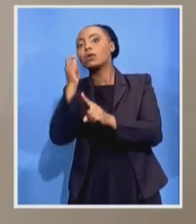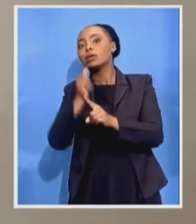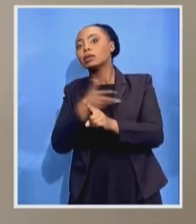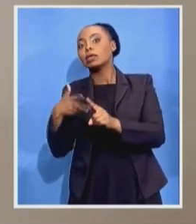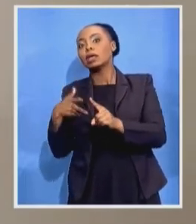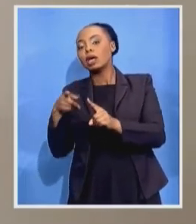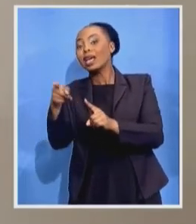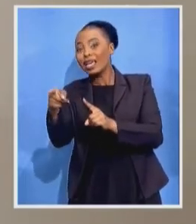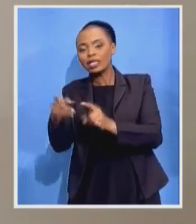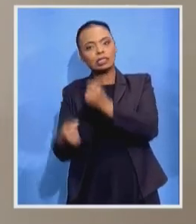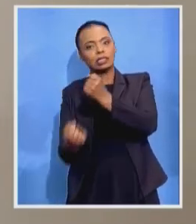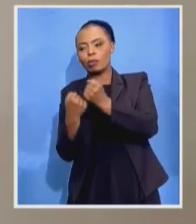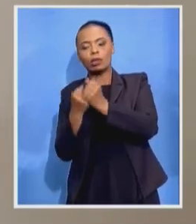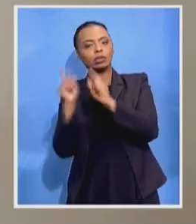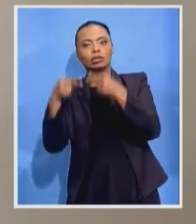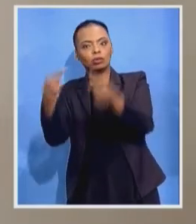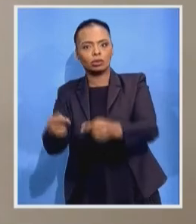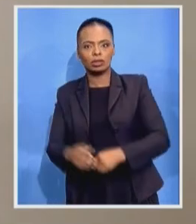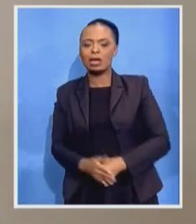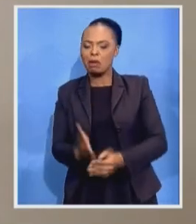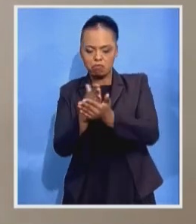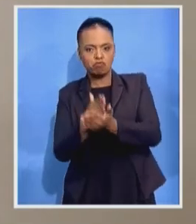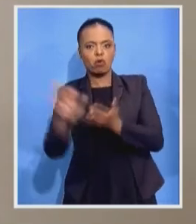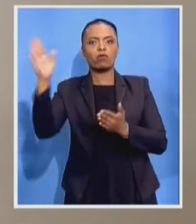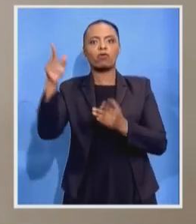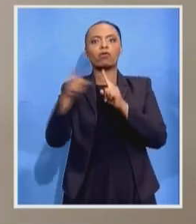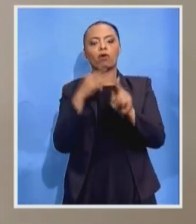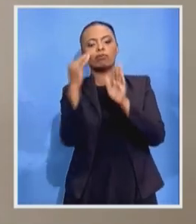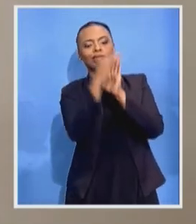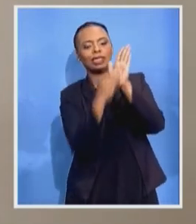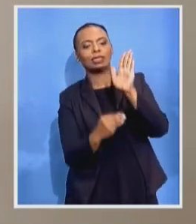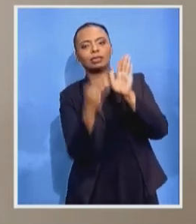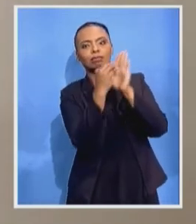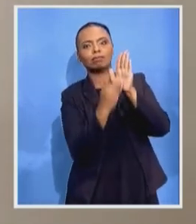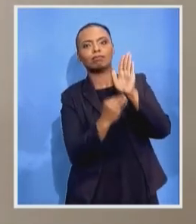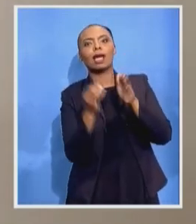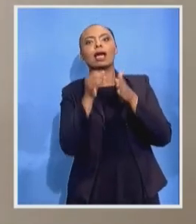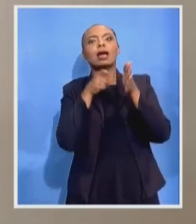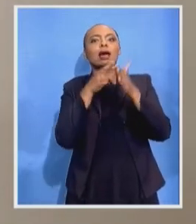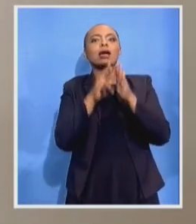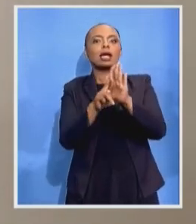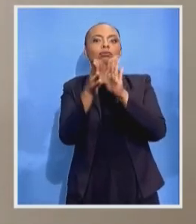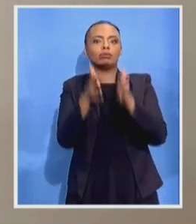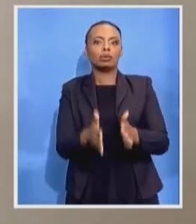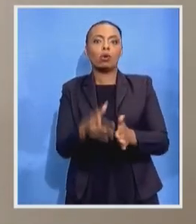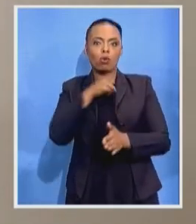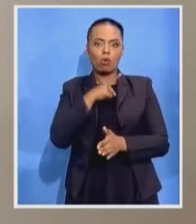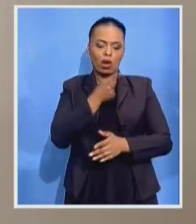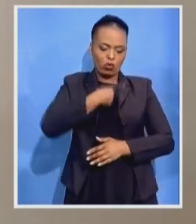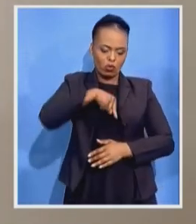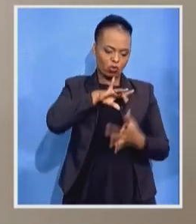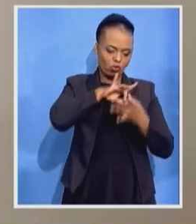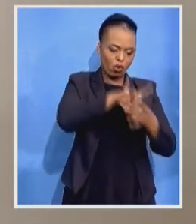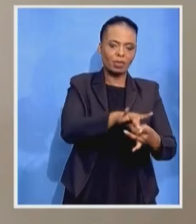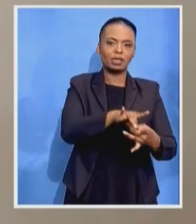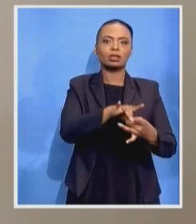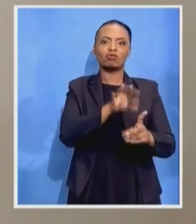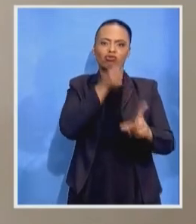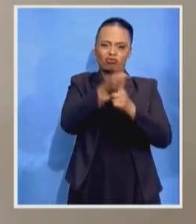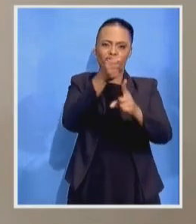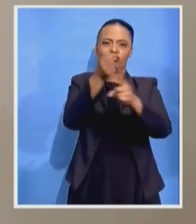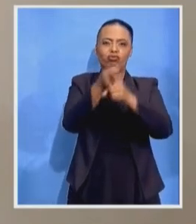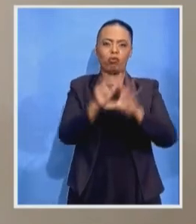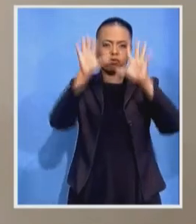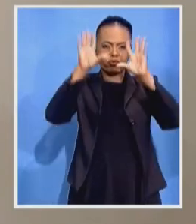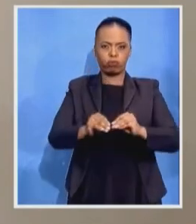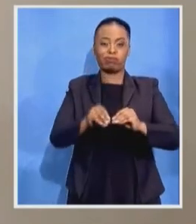removed from the candidates list as part of our commitment to fight the scourge. The Central Committee will